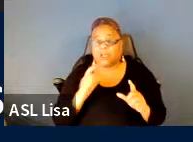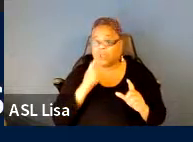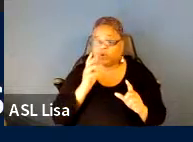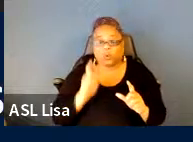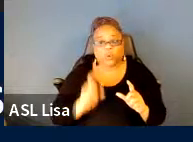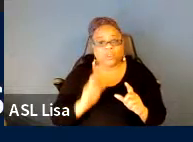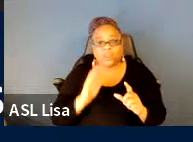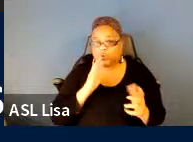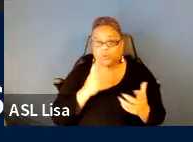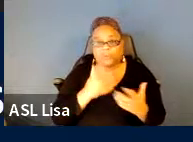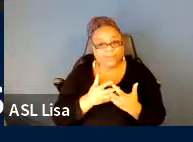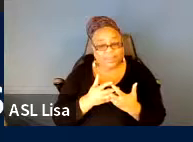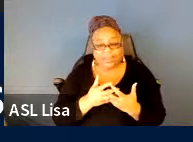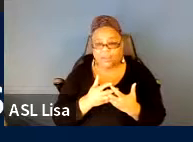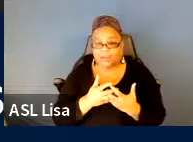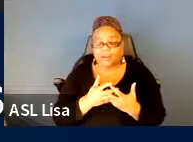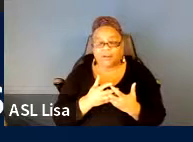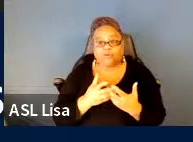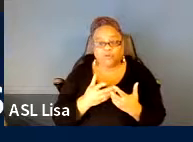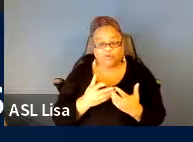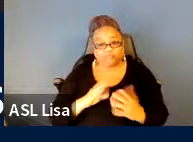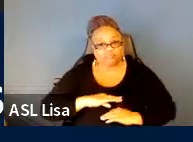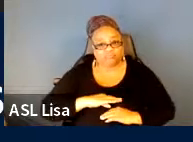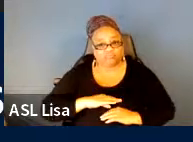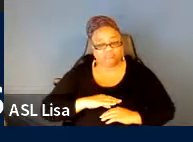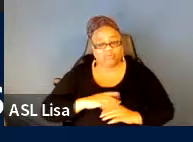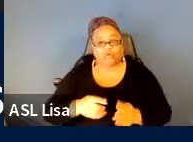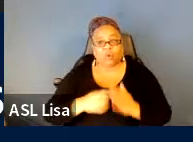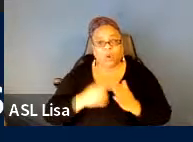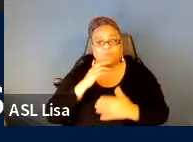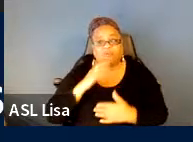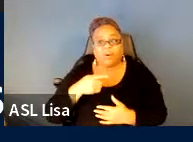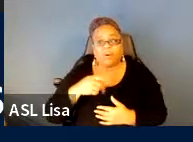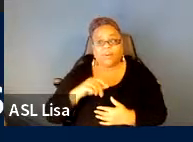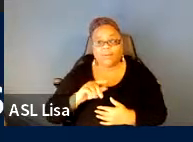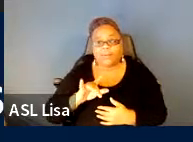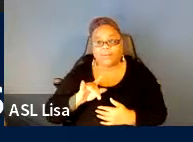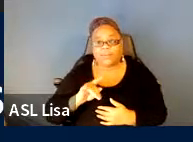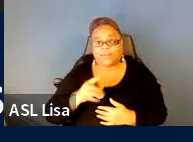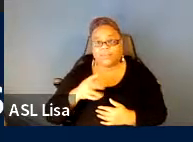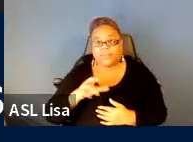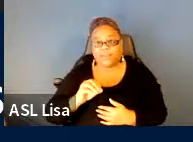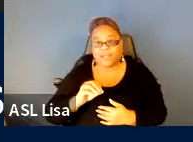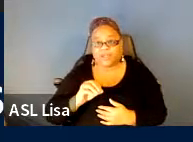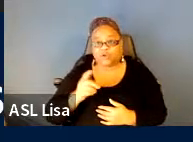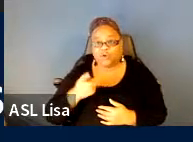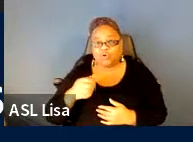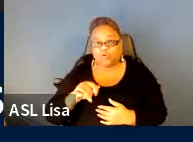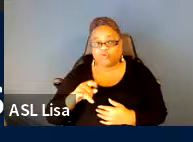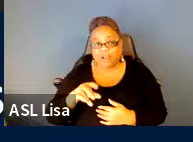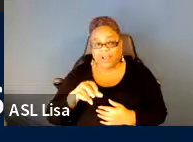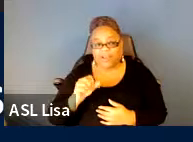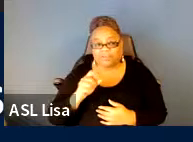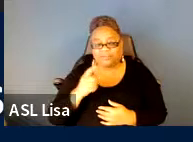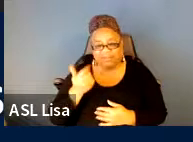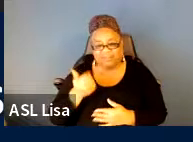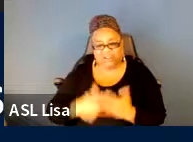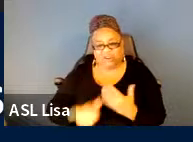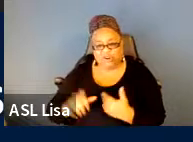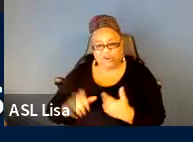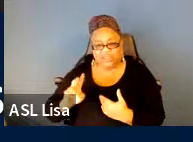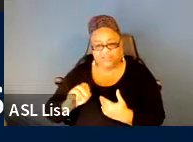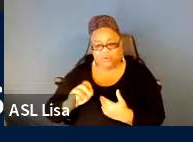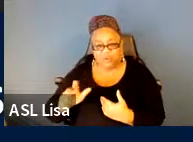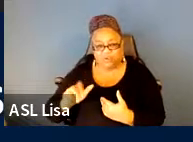for pictograms, which is provision 703.6, except for finish contrast